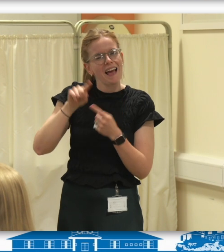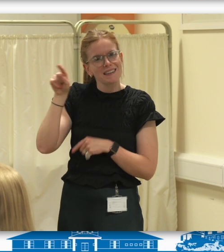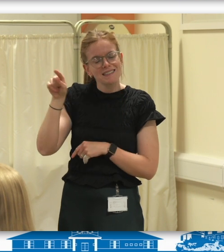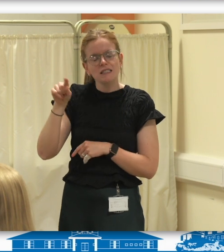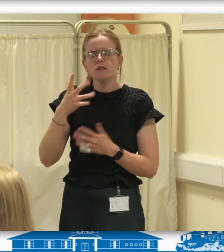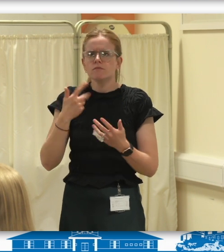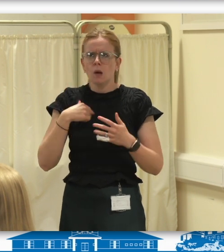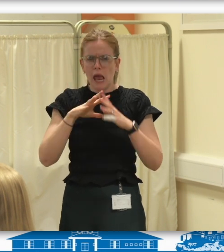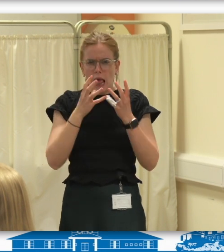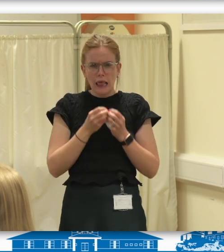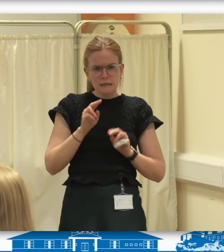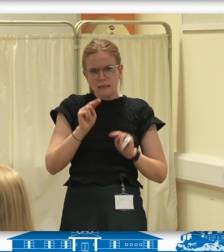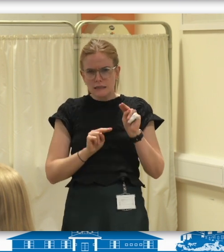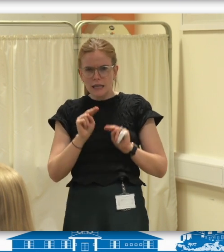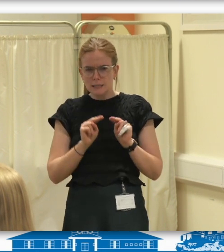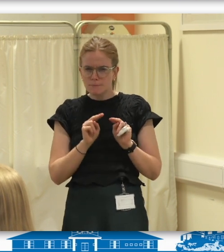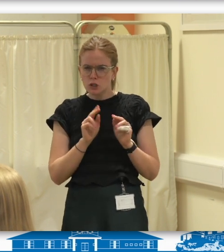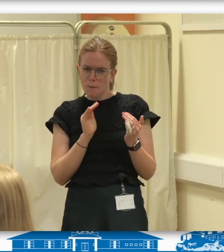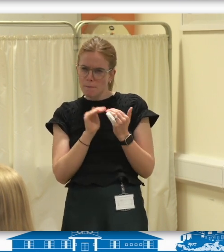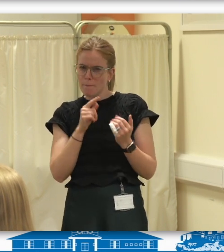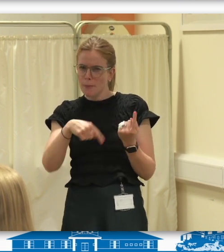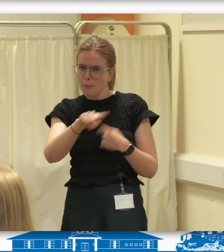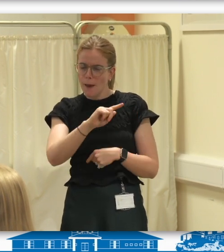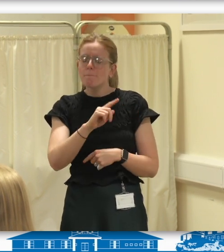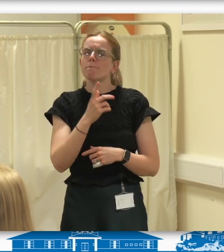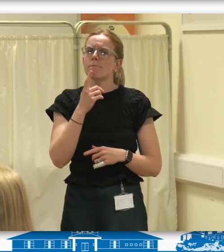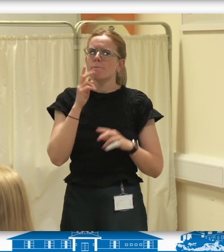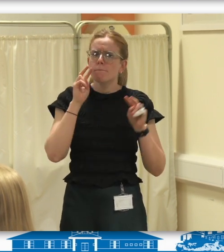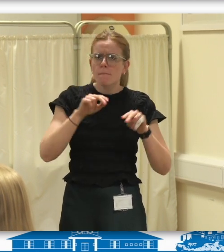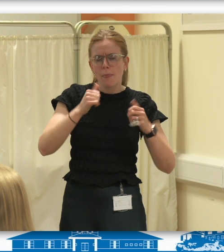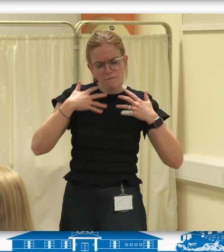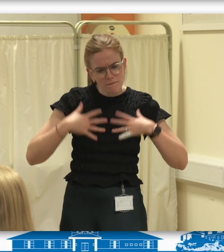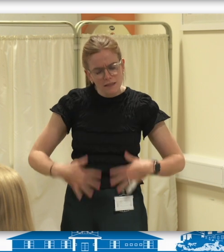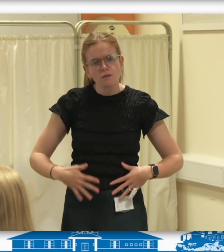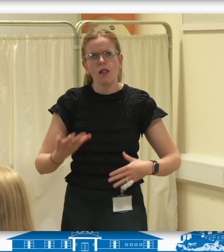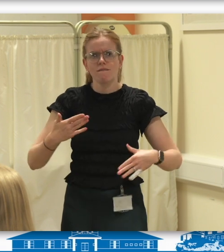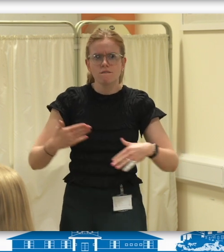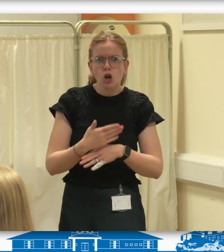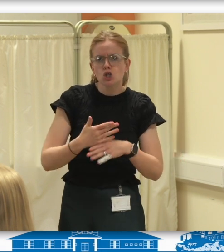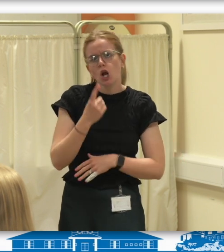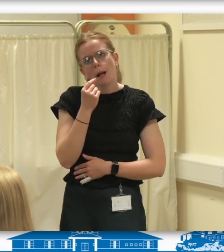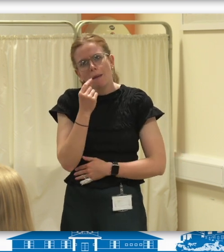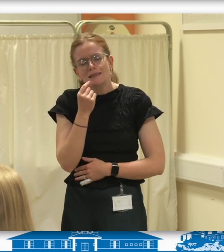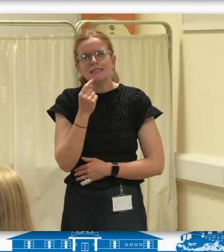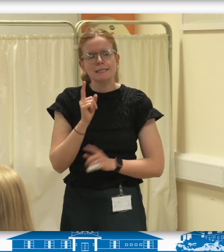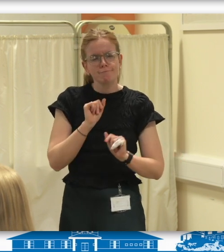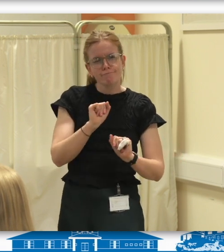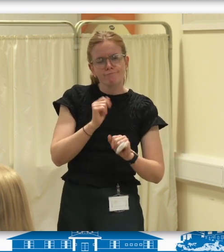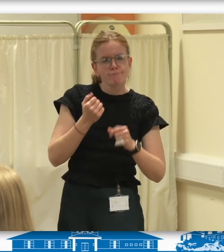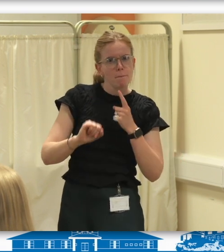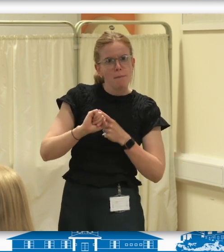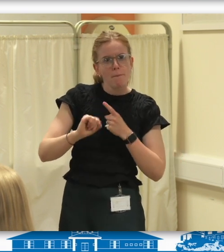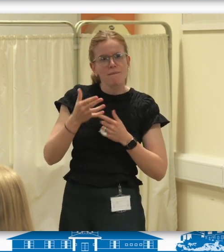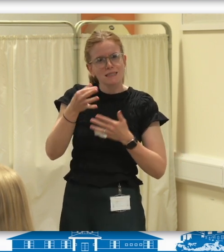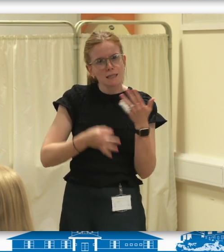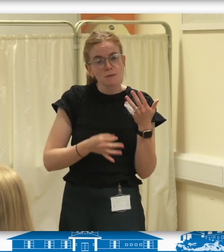that's tailored to the patient, looking at the physical and functional capacity, psychological and social impact of the symptoms. So that could be